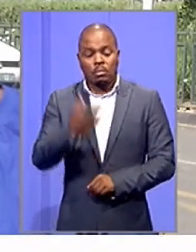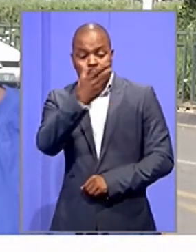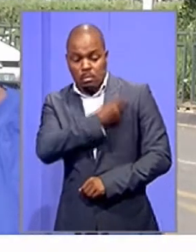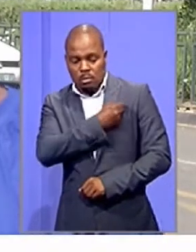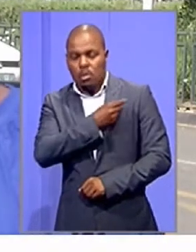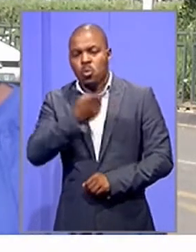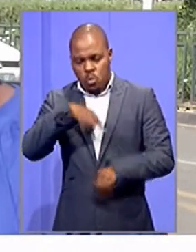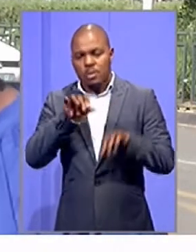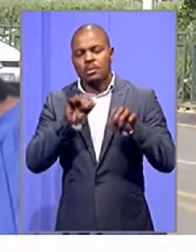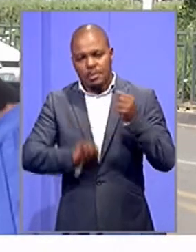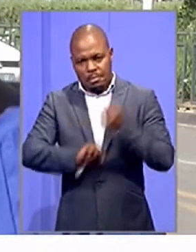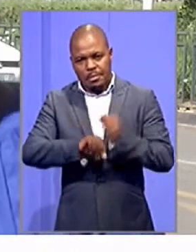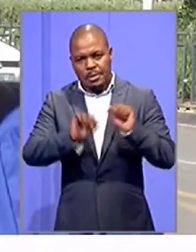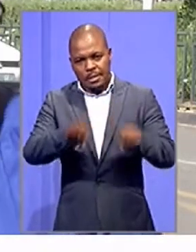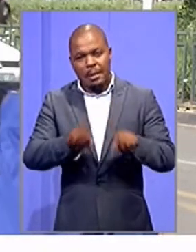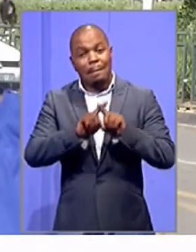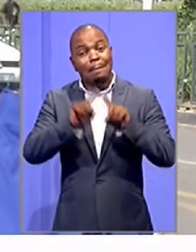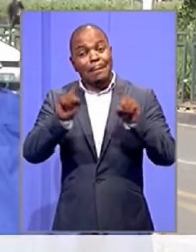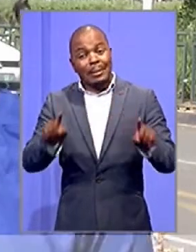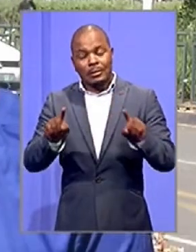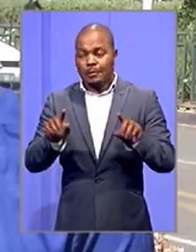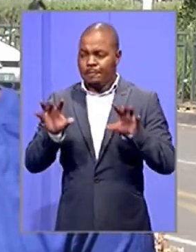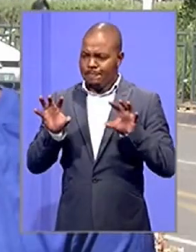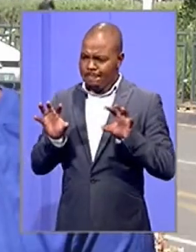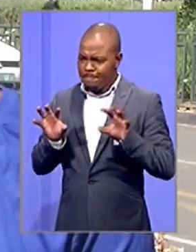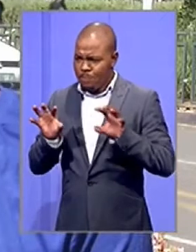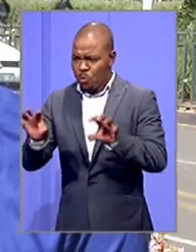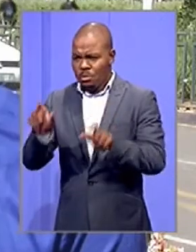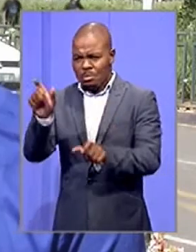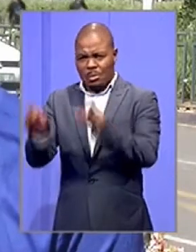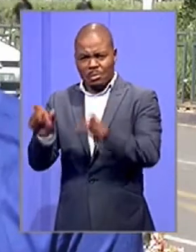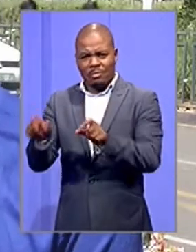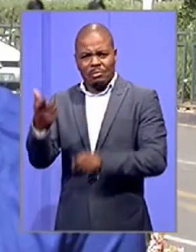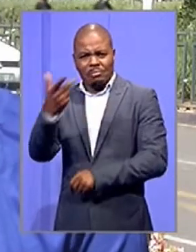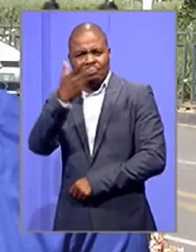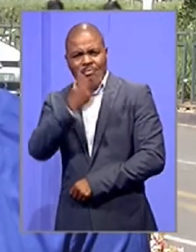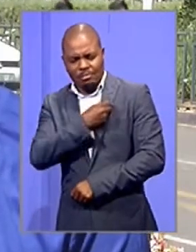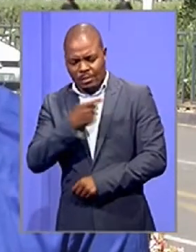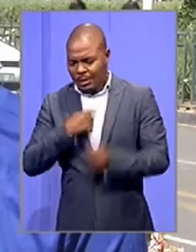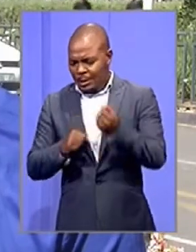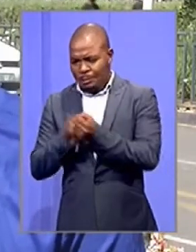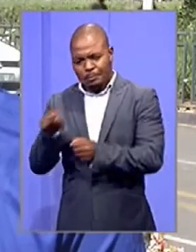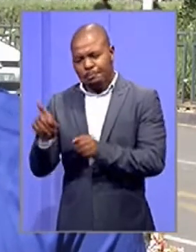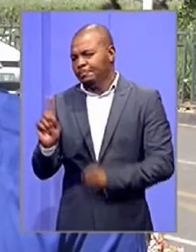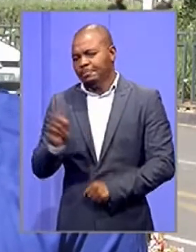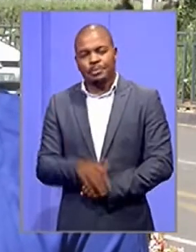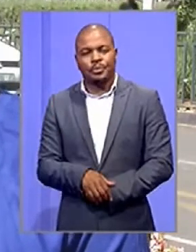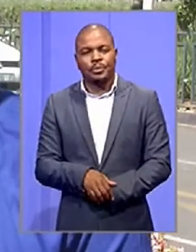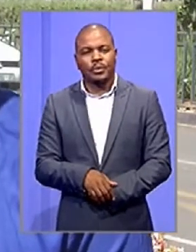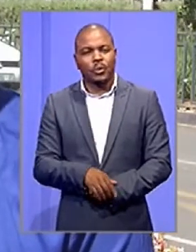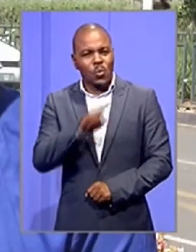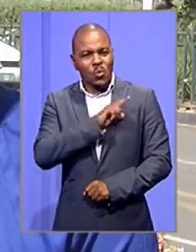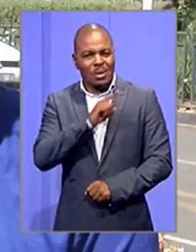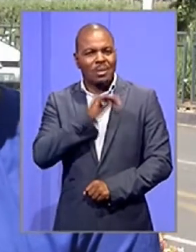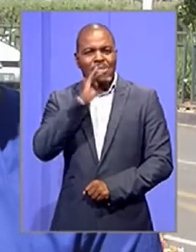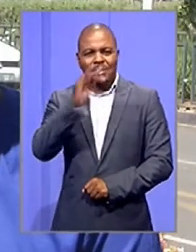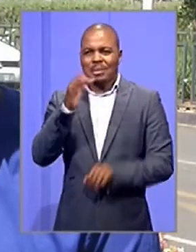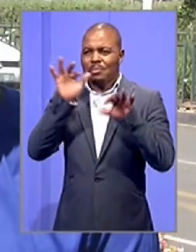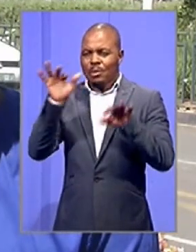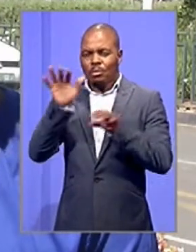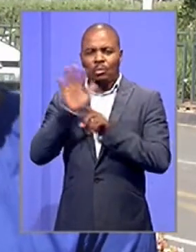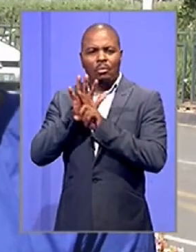vaccination, but the part mandatory the mandatory part we don't support it because e hatala